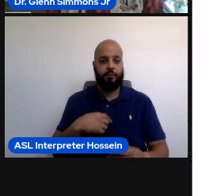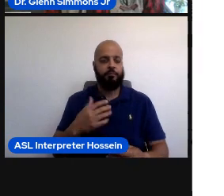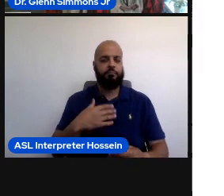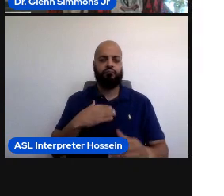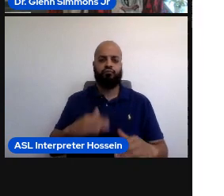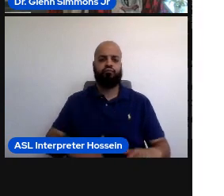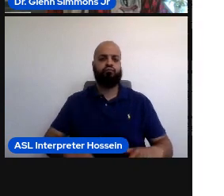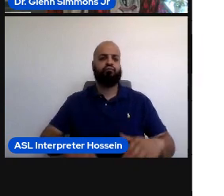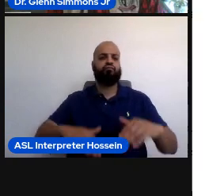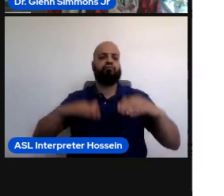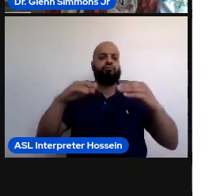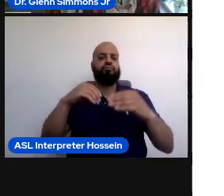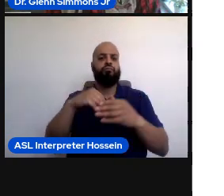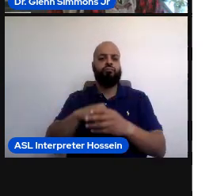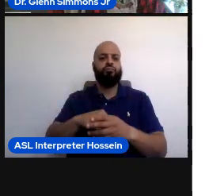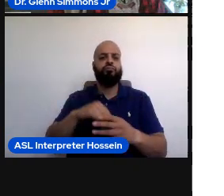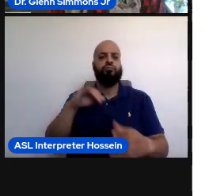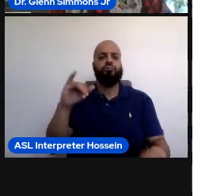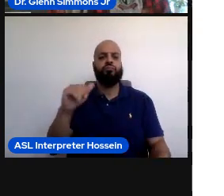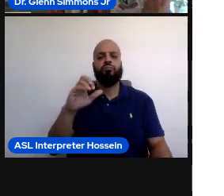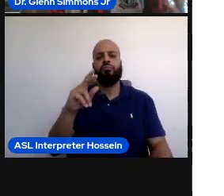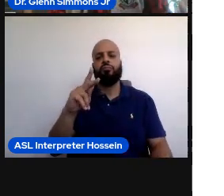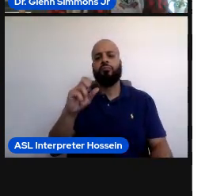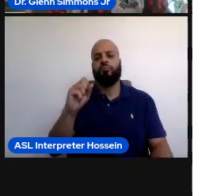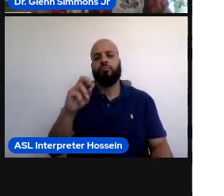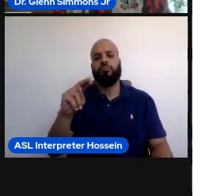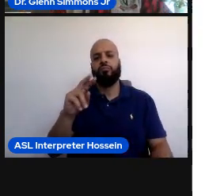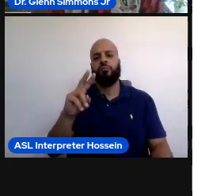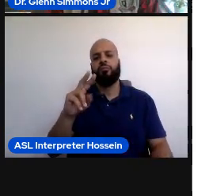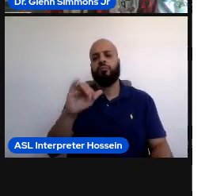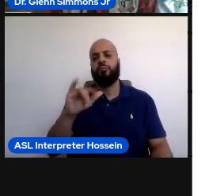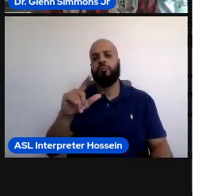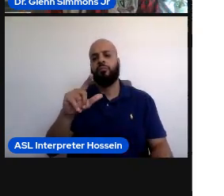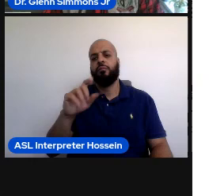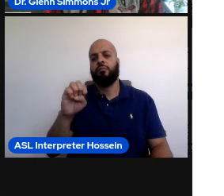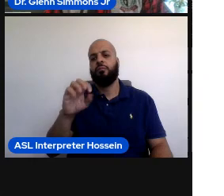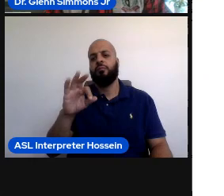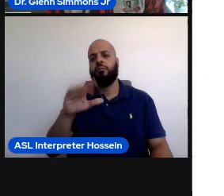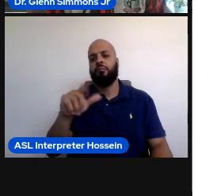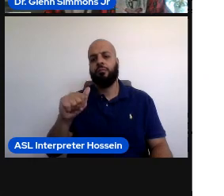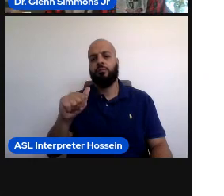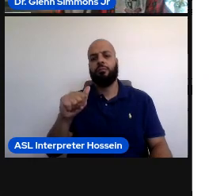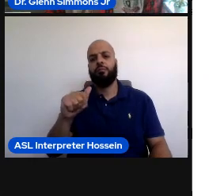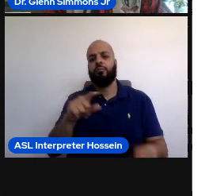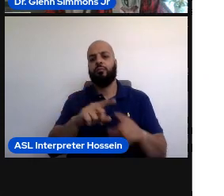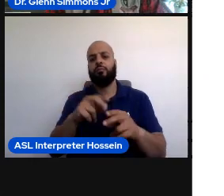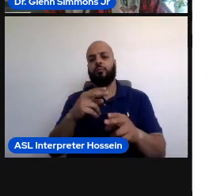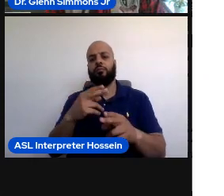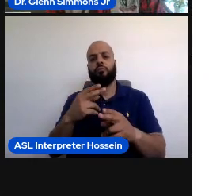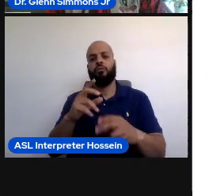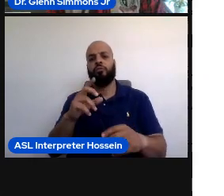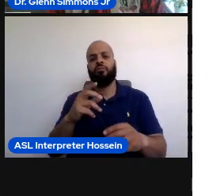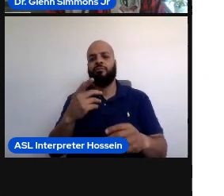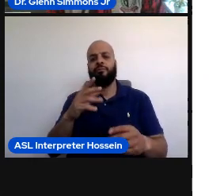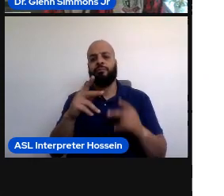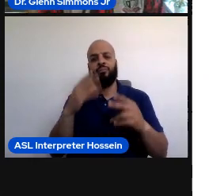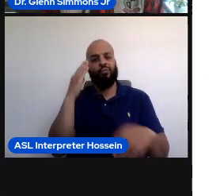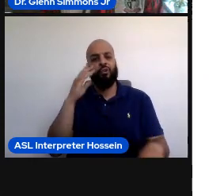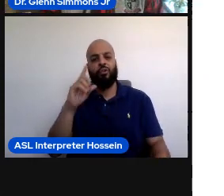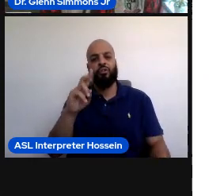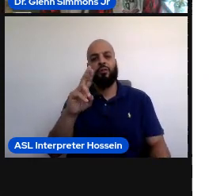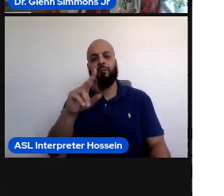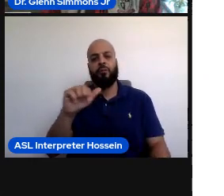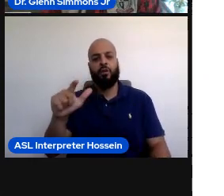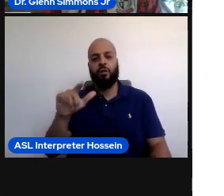my formative years in Jacksonville, Florida, also known as Duval. And the picture over there off to the side is